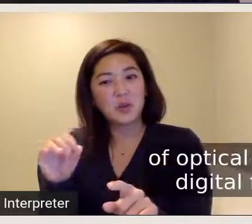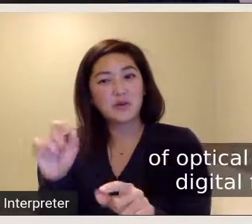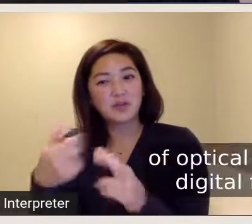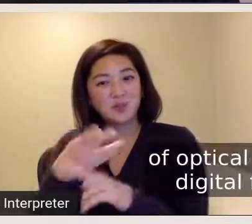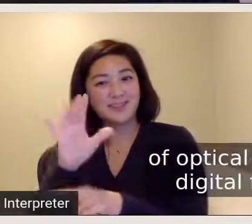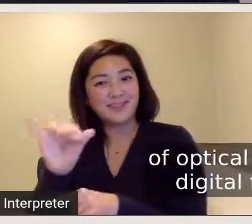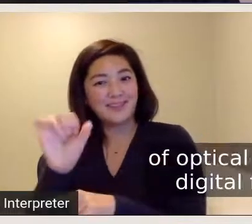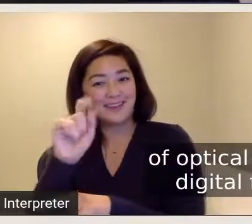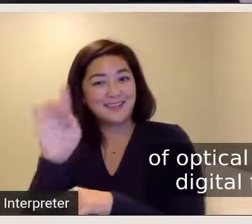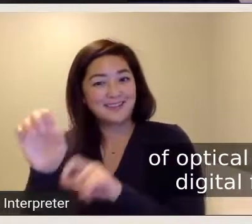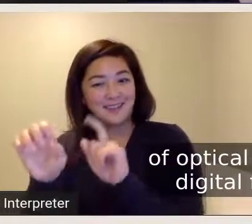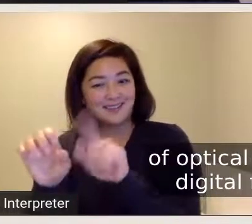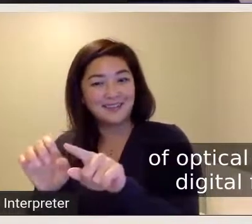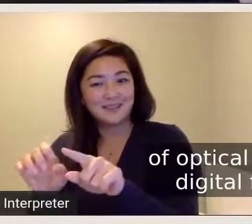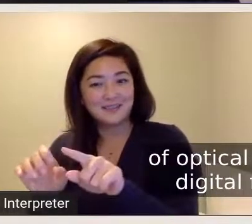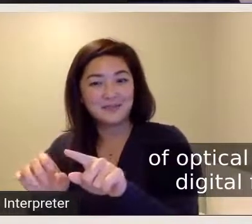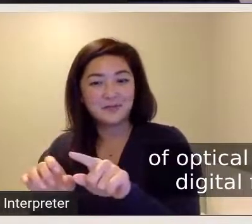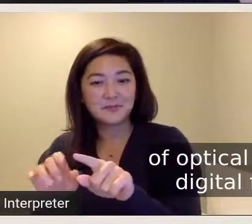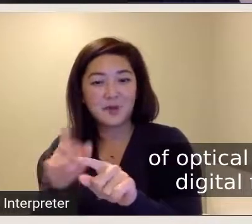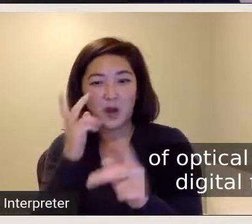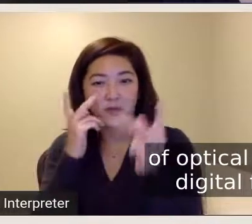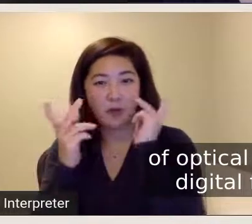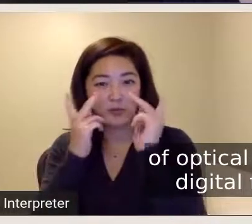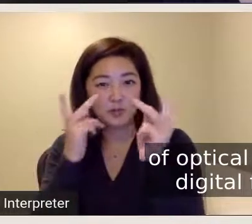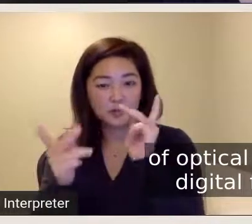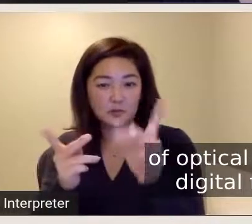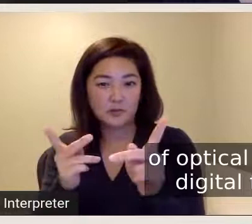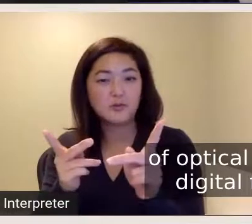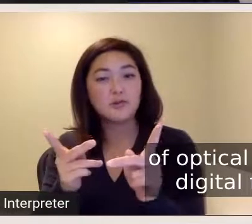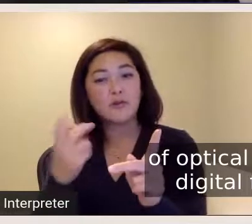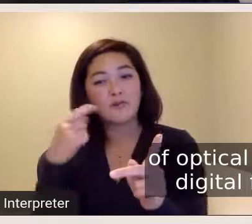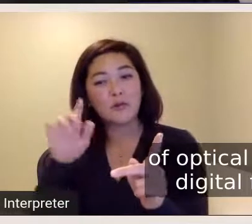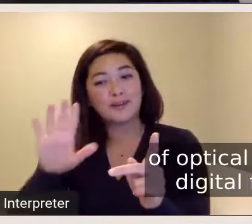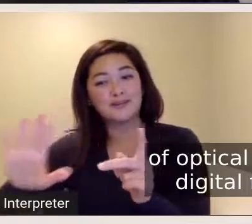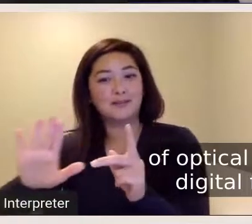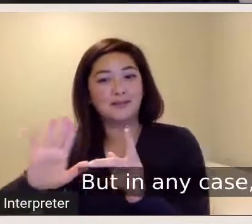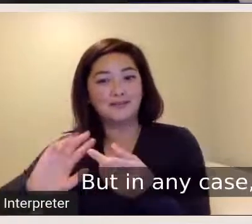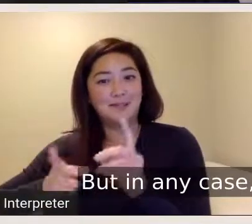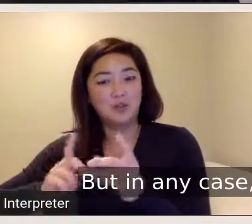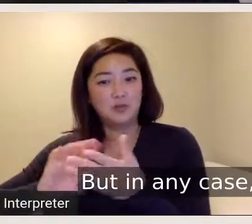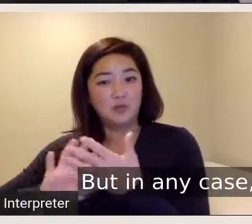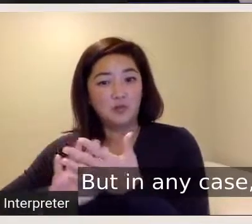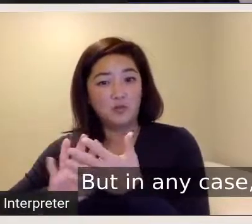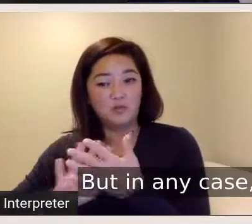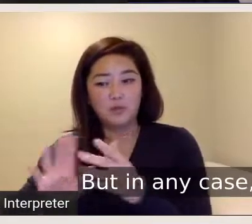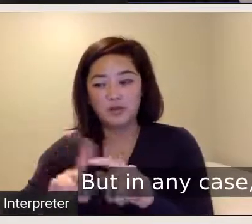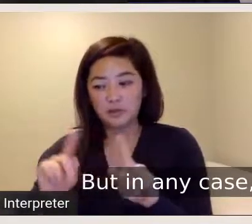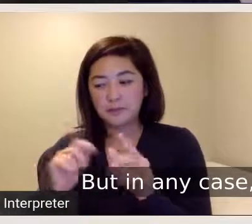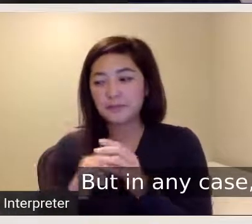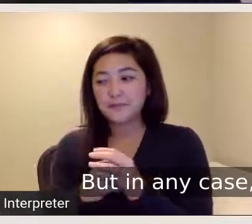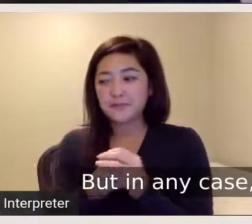of, optical process in this digital film as well. But in any case,